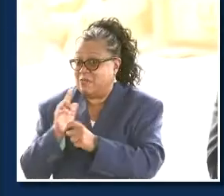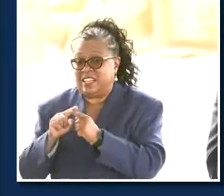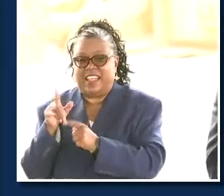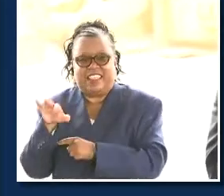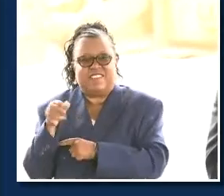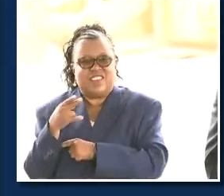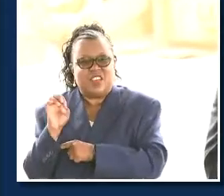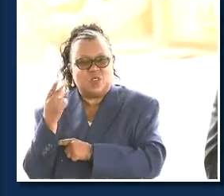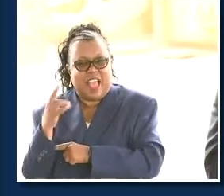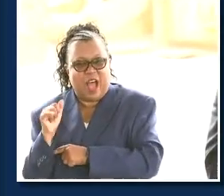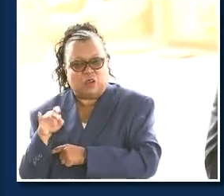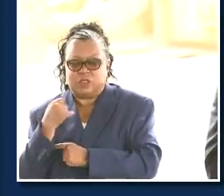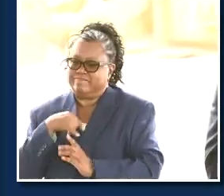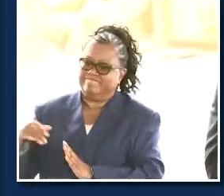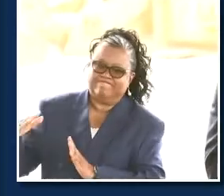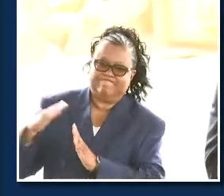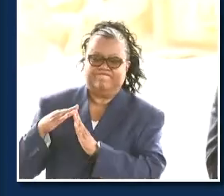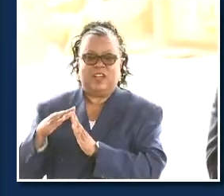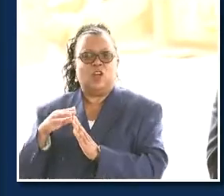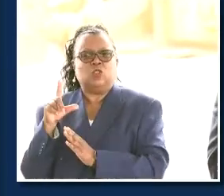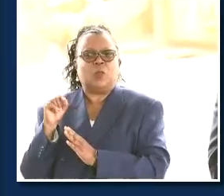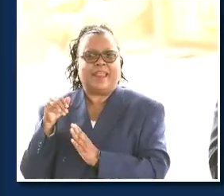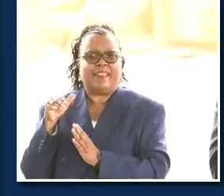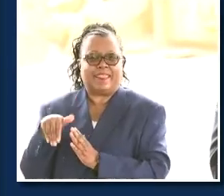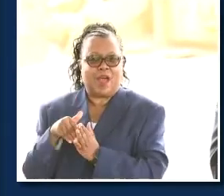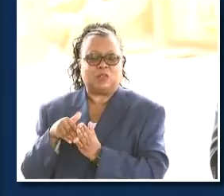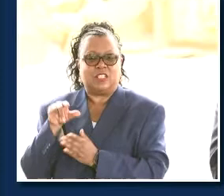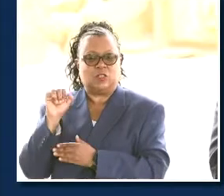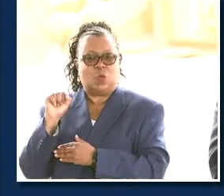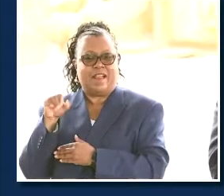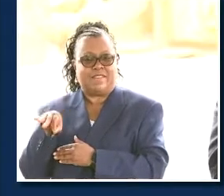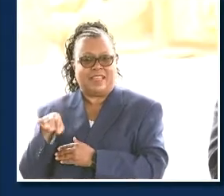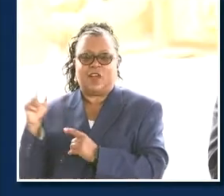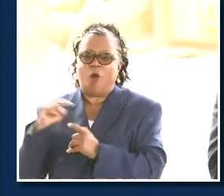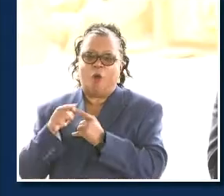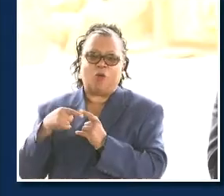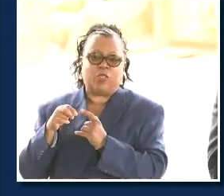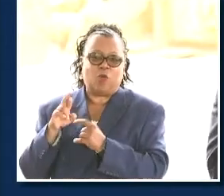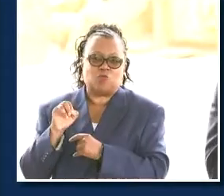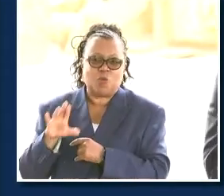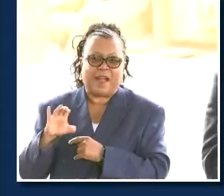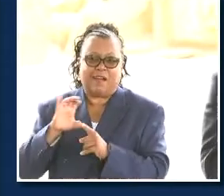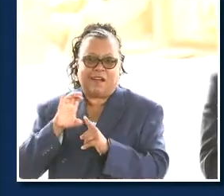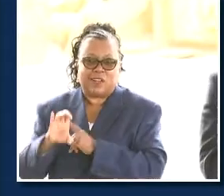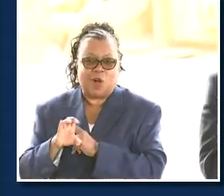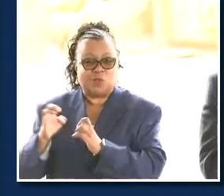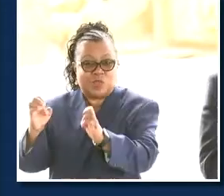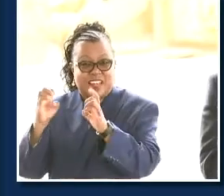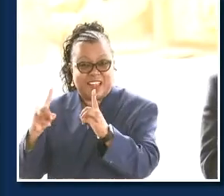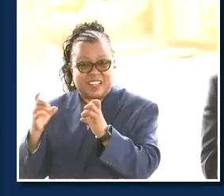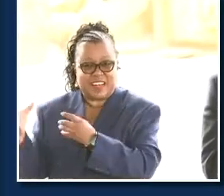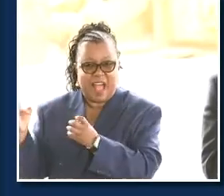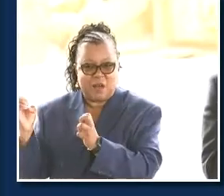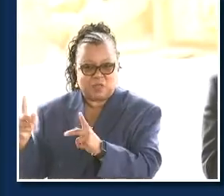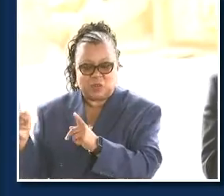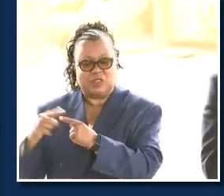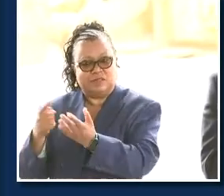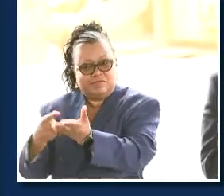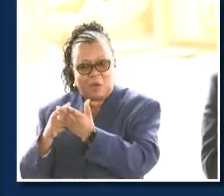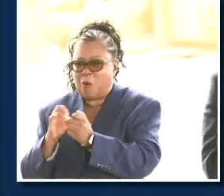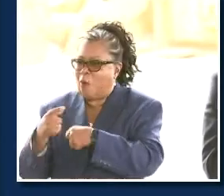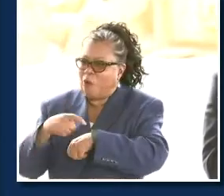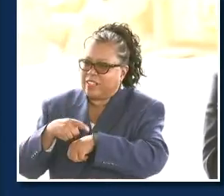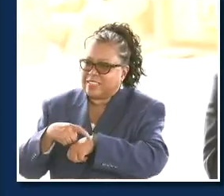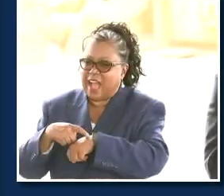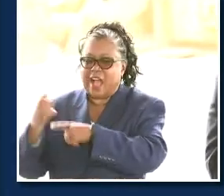field house is going to be state-of-the-art, 20,000 square feet, and it's going to bring all those recreation, cultural, and educational opportunities we talk about all the